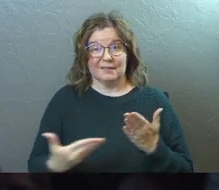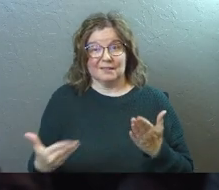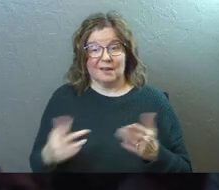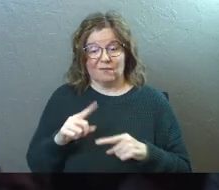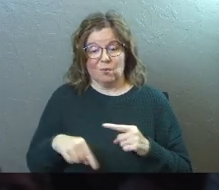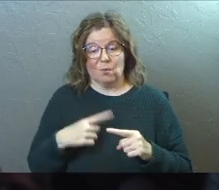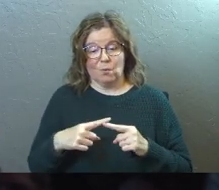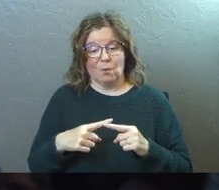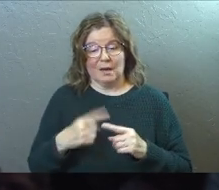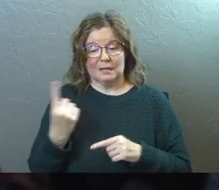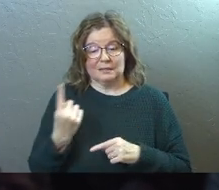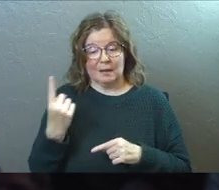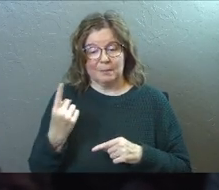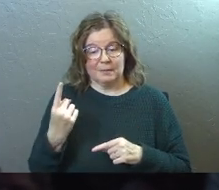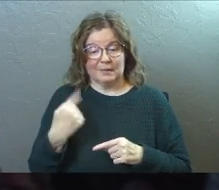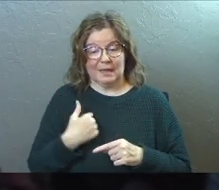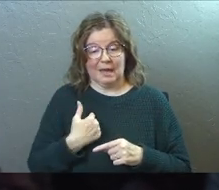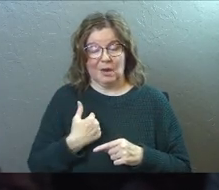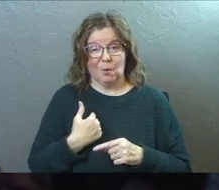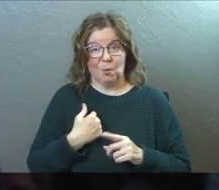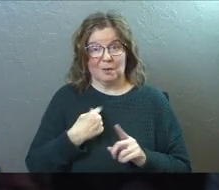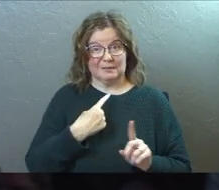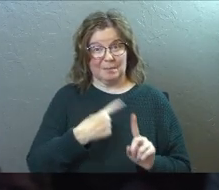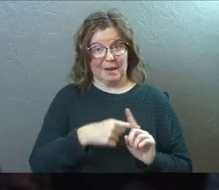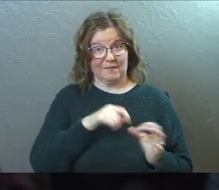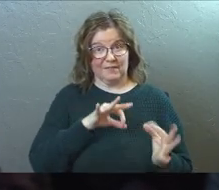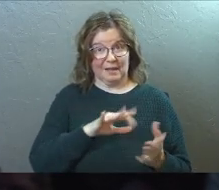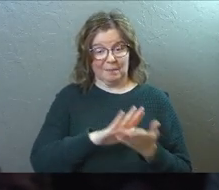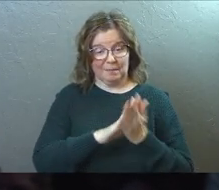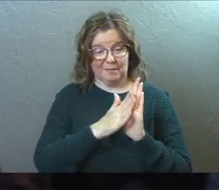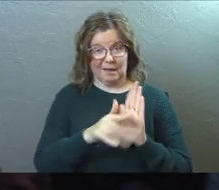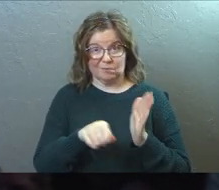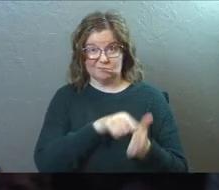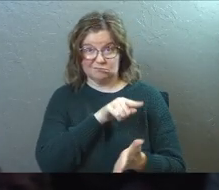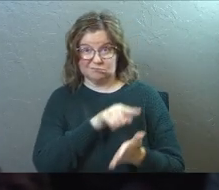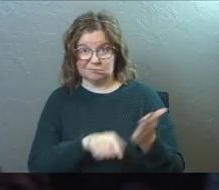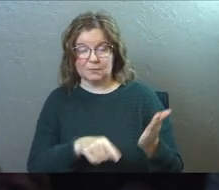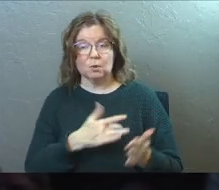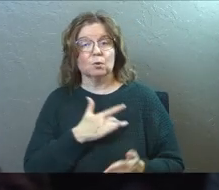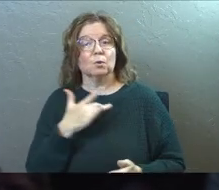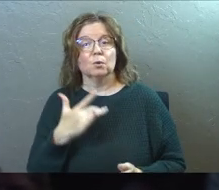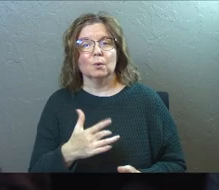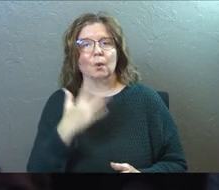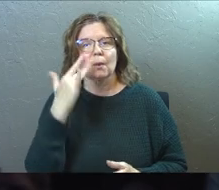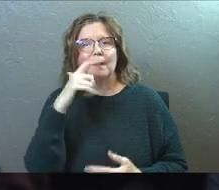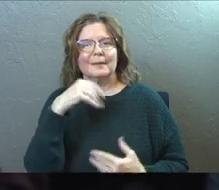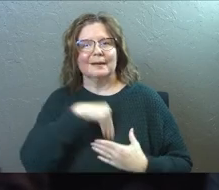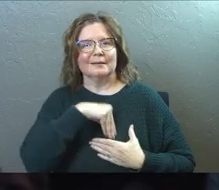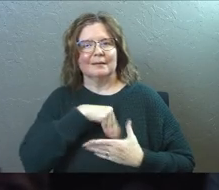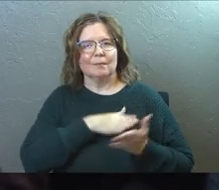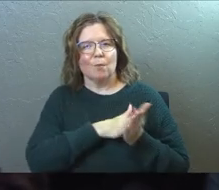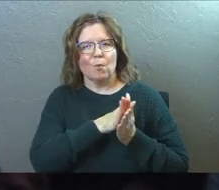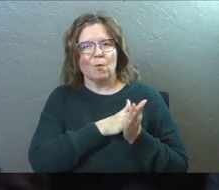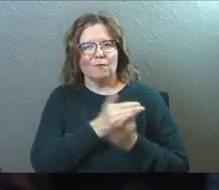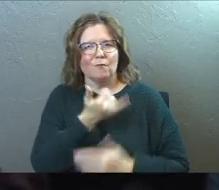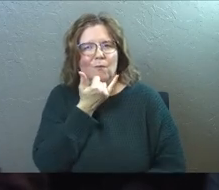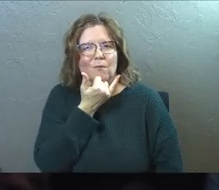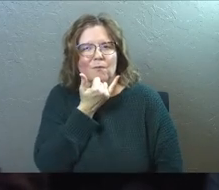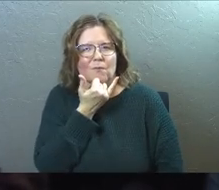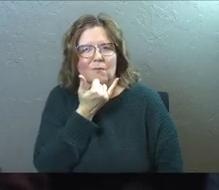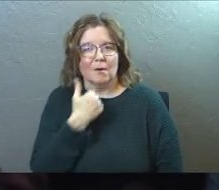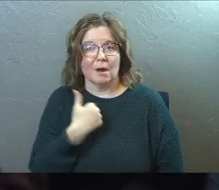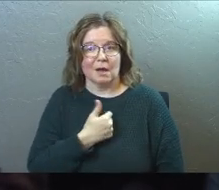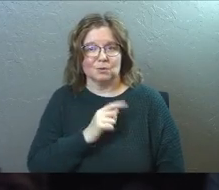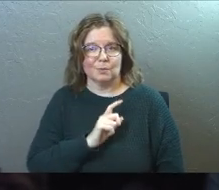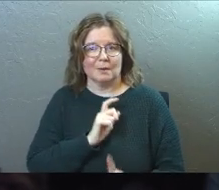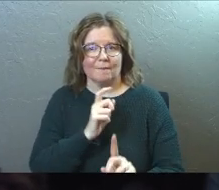stuff, when something that was constructive feedback turns to criticism, usually it's because our motive was wrong as